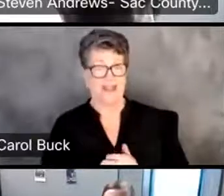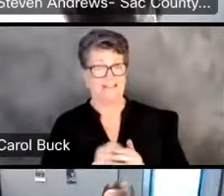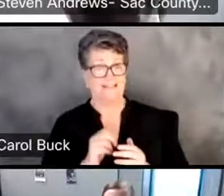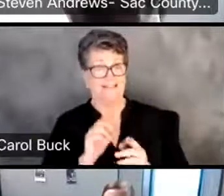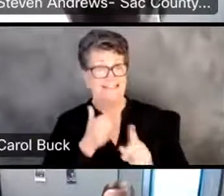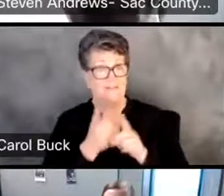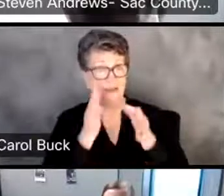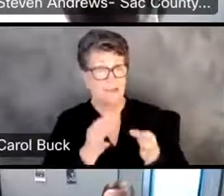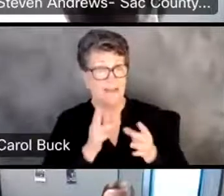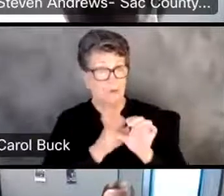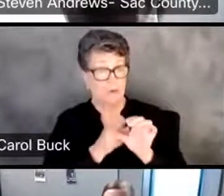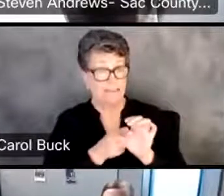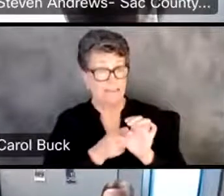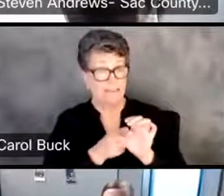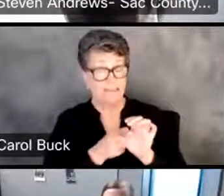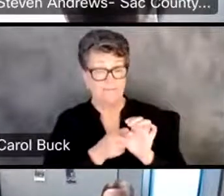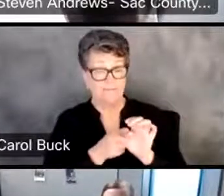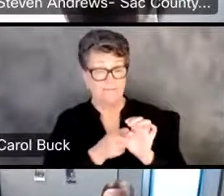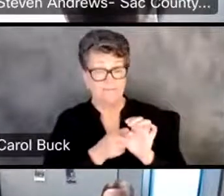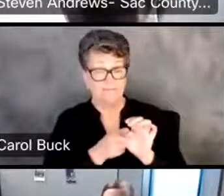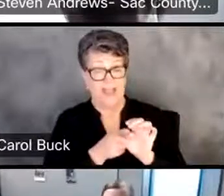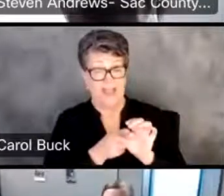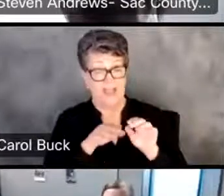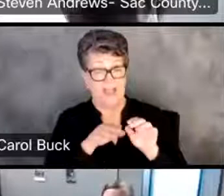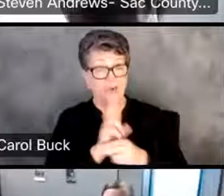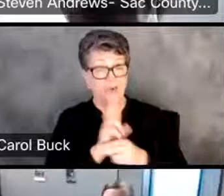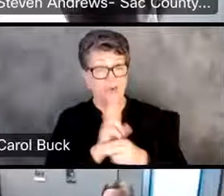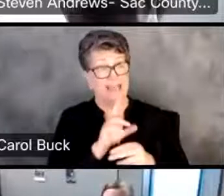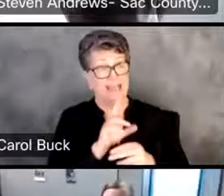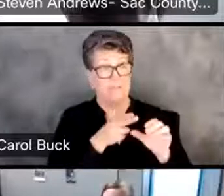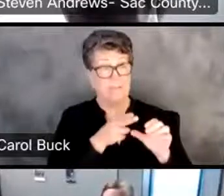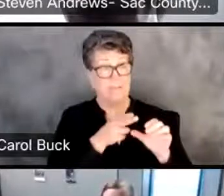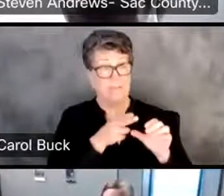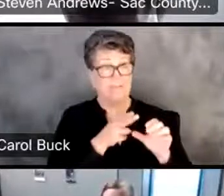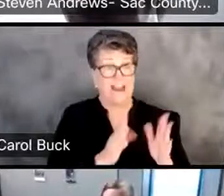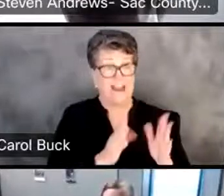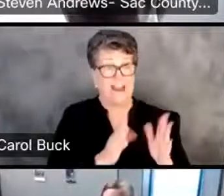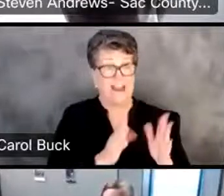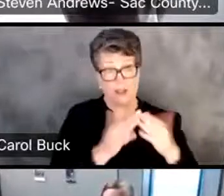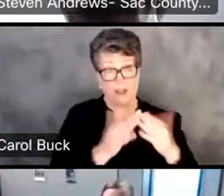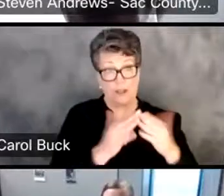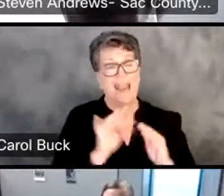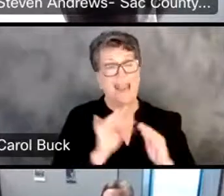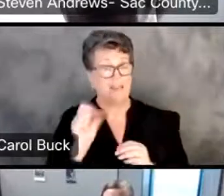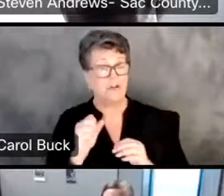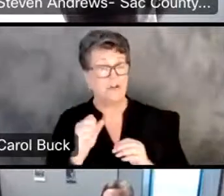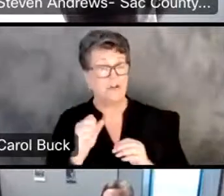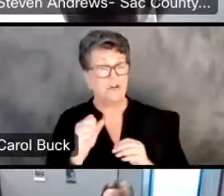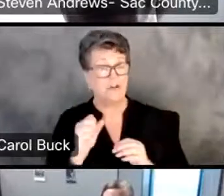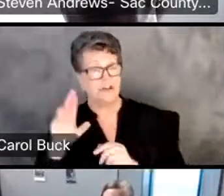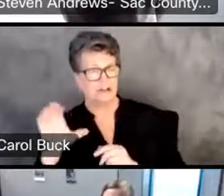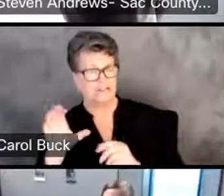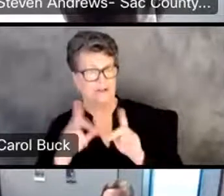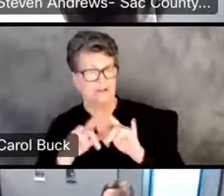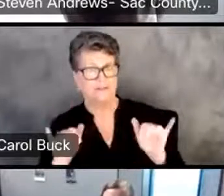self-determination participants are accessing providers both in their community, but potentially vendors from the regional center. And we don't